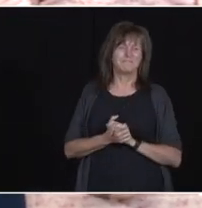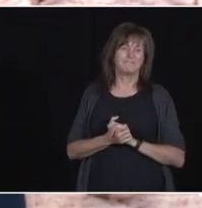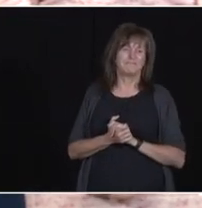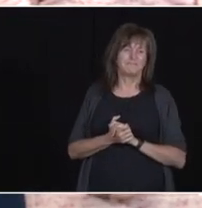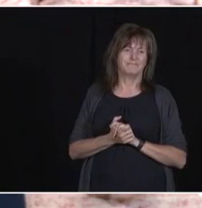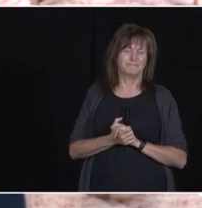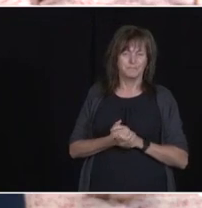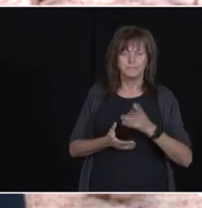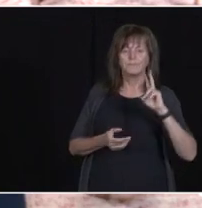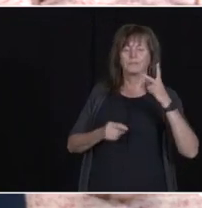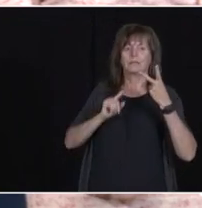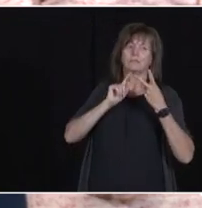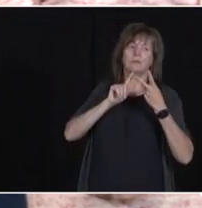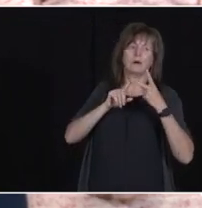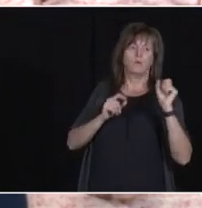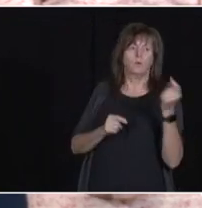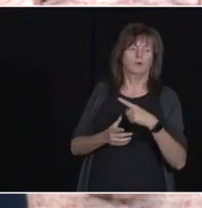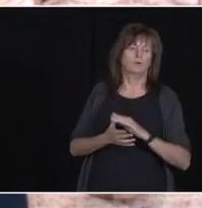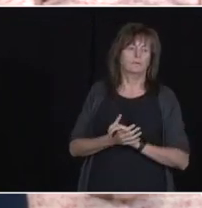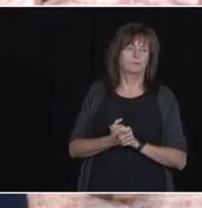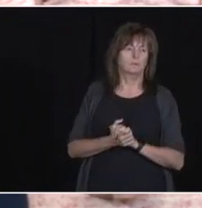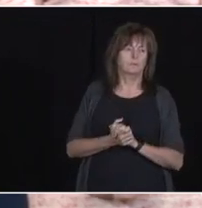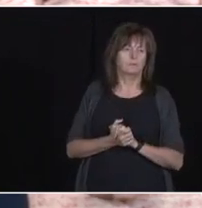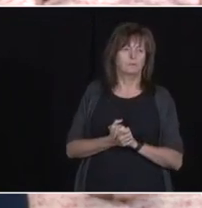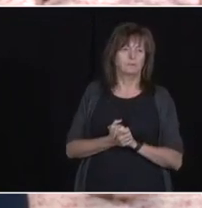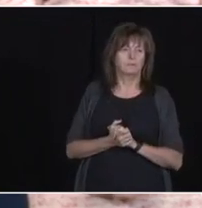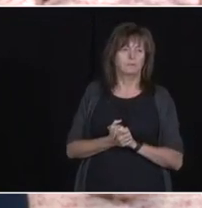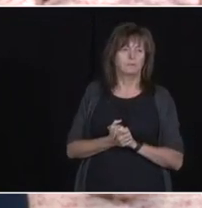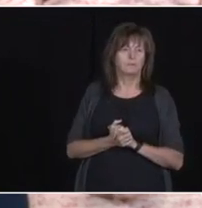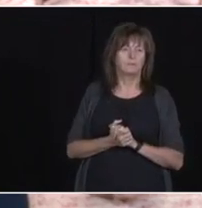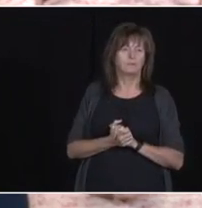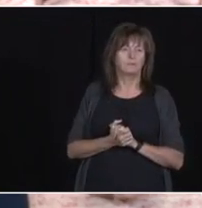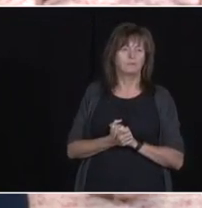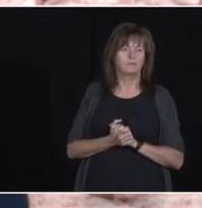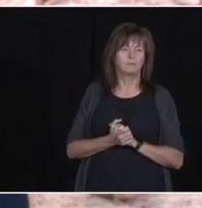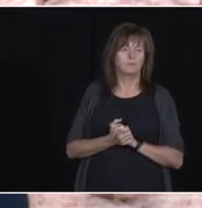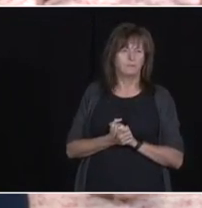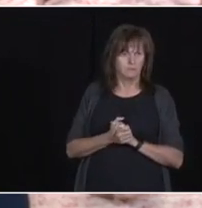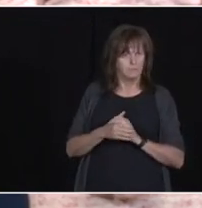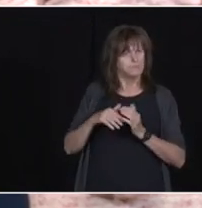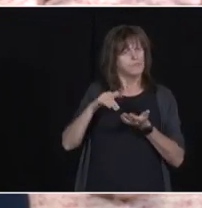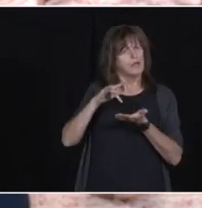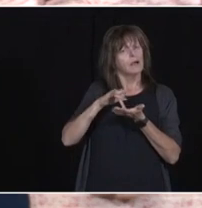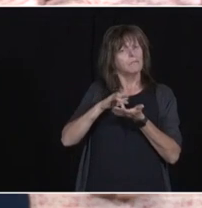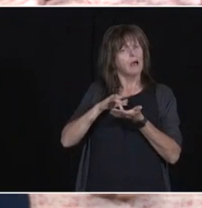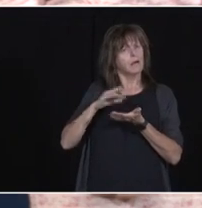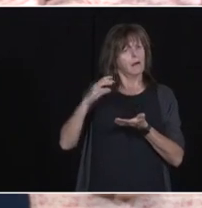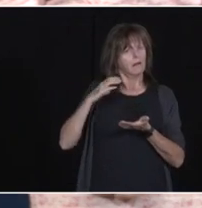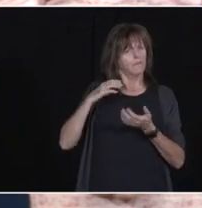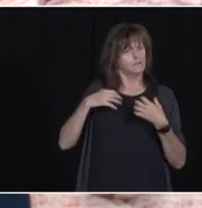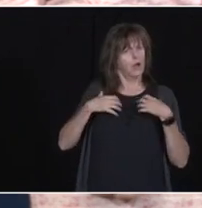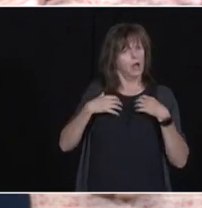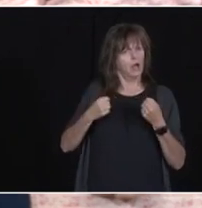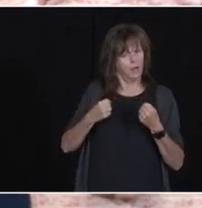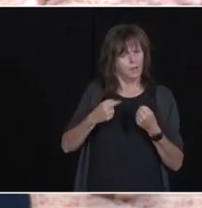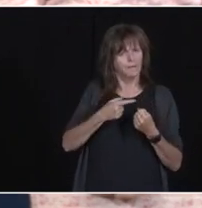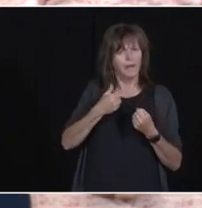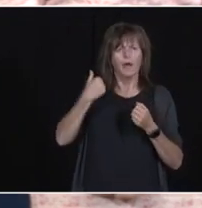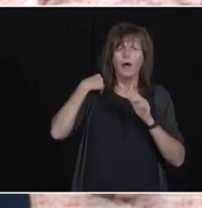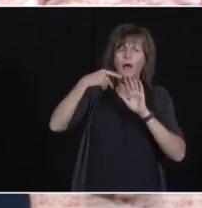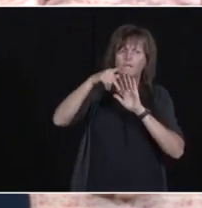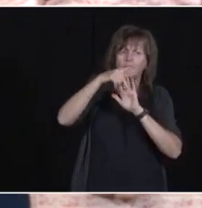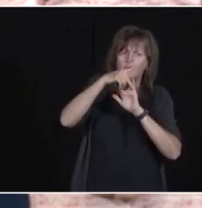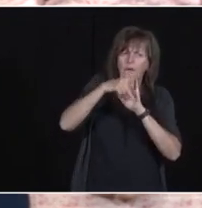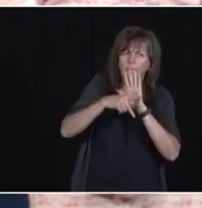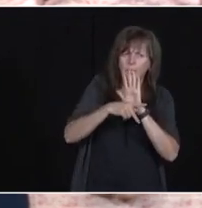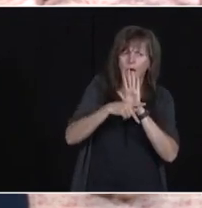the Norfolk and Haldimand's Medical Officer of Health on his COVID-19 policy of capping bunkhouse occupancy. The farmers say the